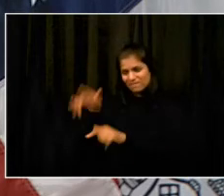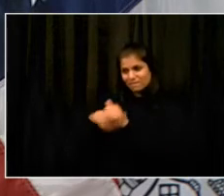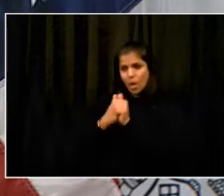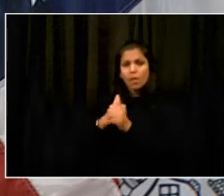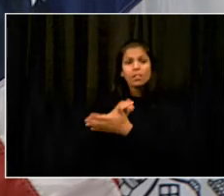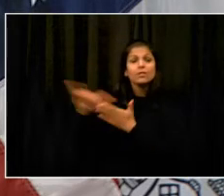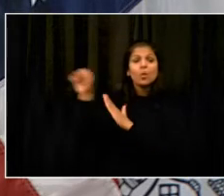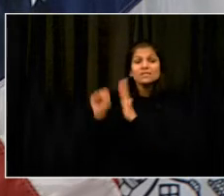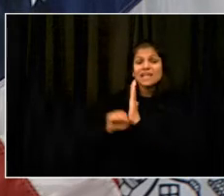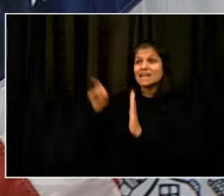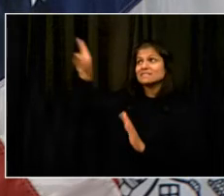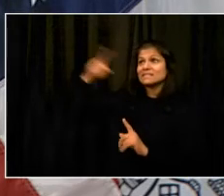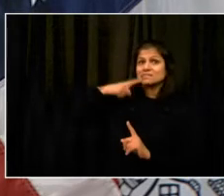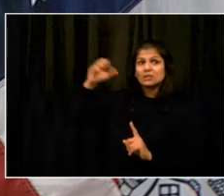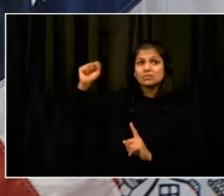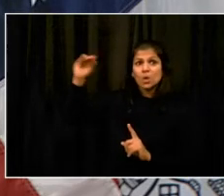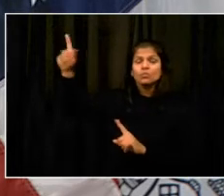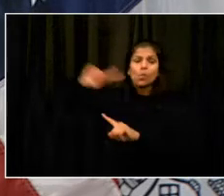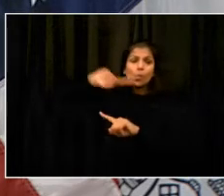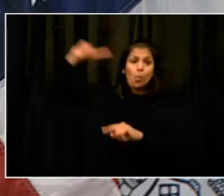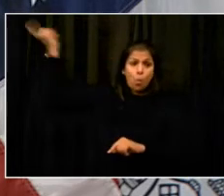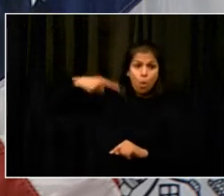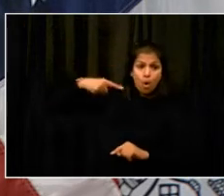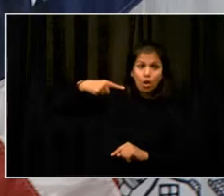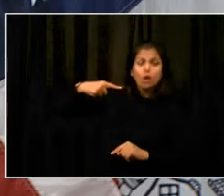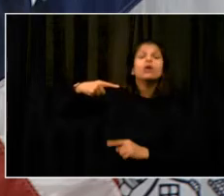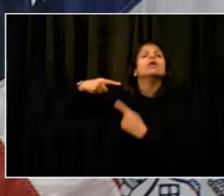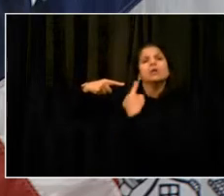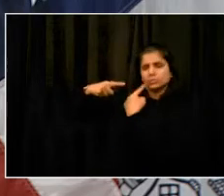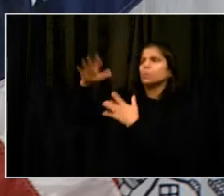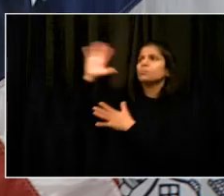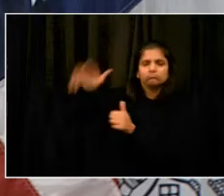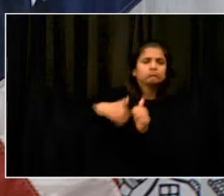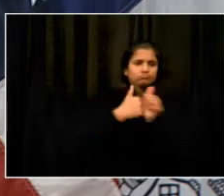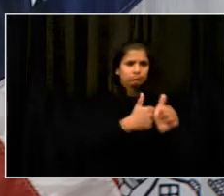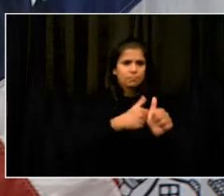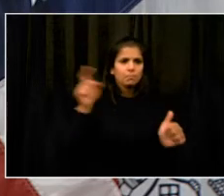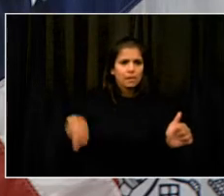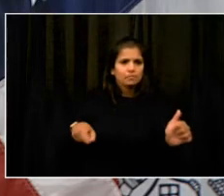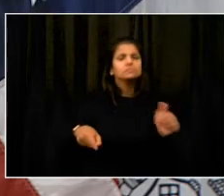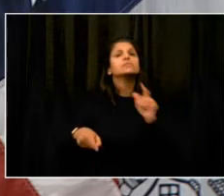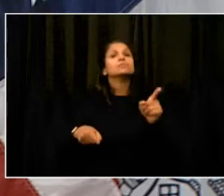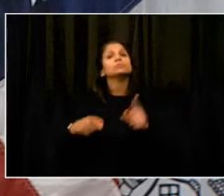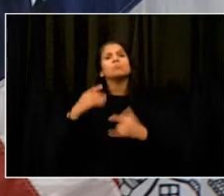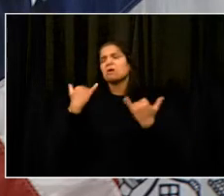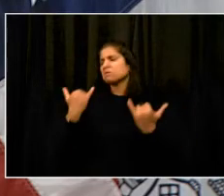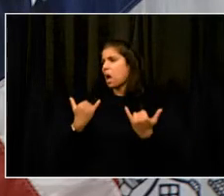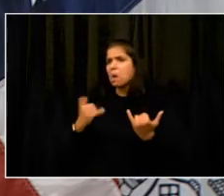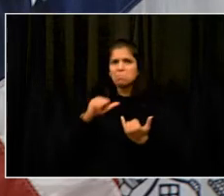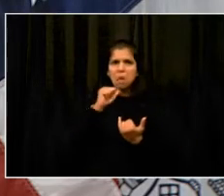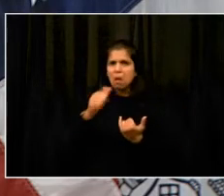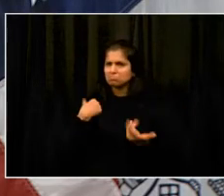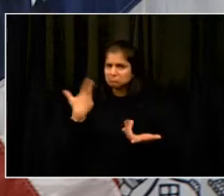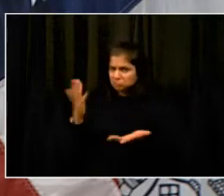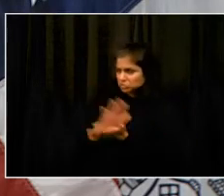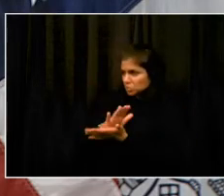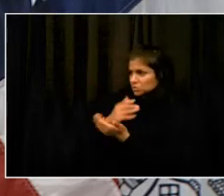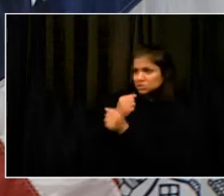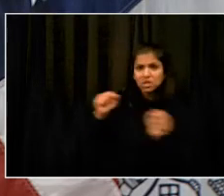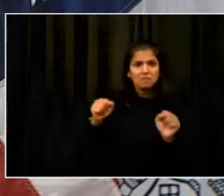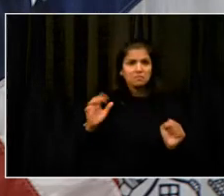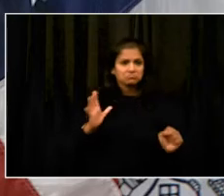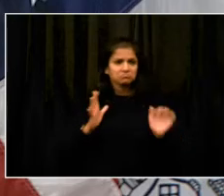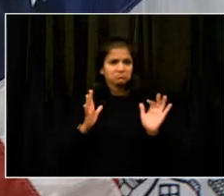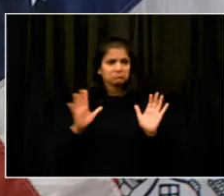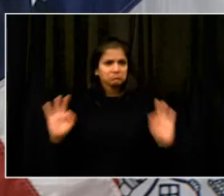Back in the summer, that standard made sense, but then we saw what actually happened in the schools. They became extraordinarily safe because of the hard work